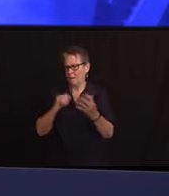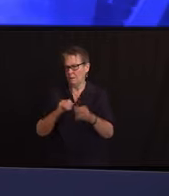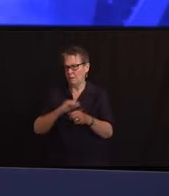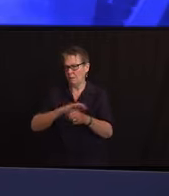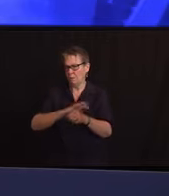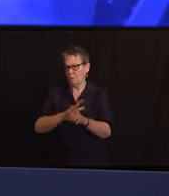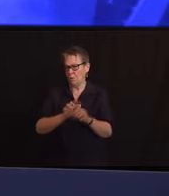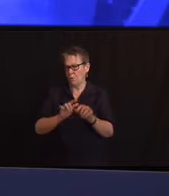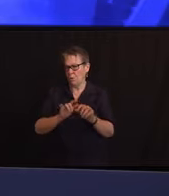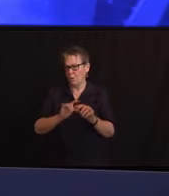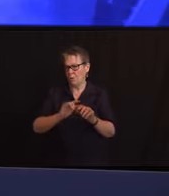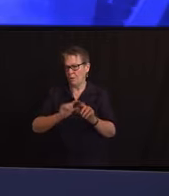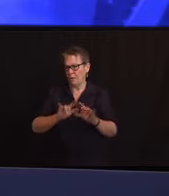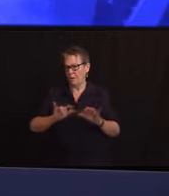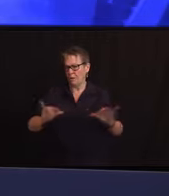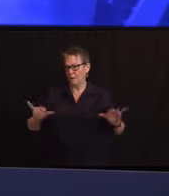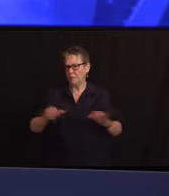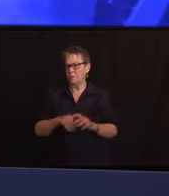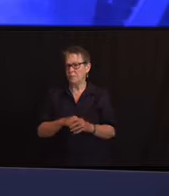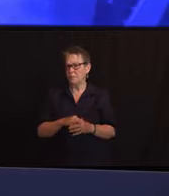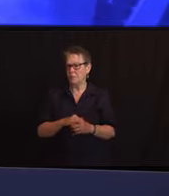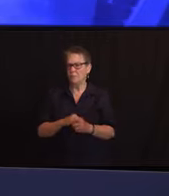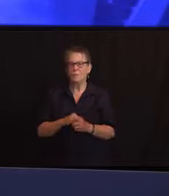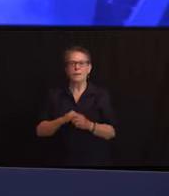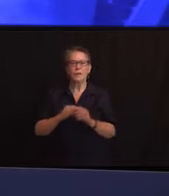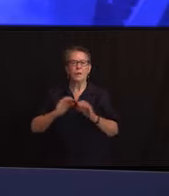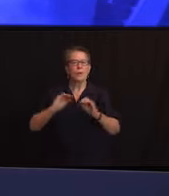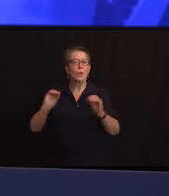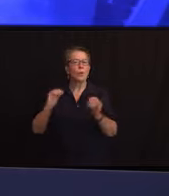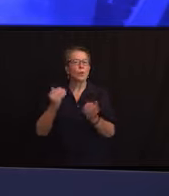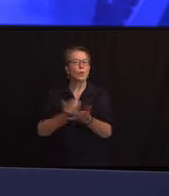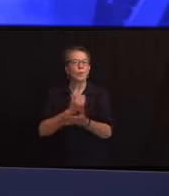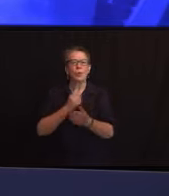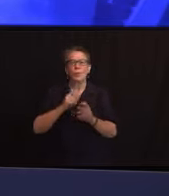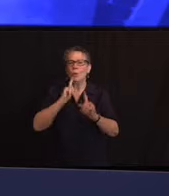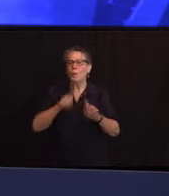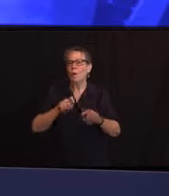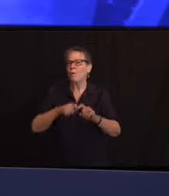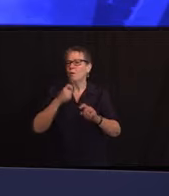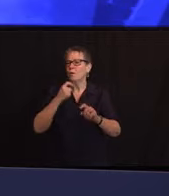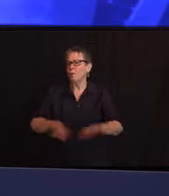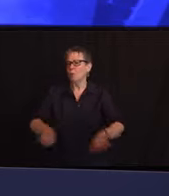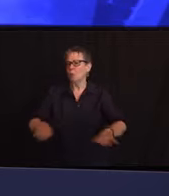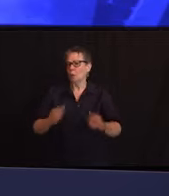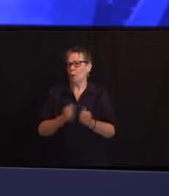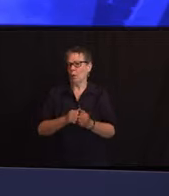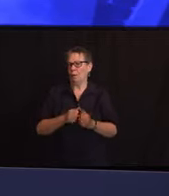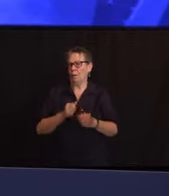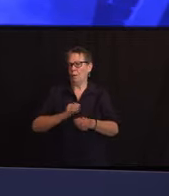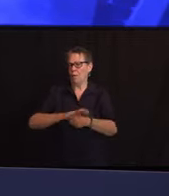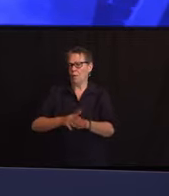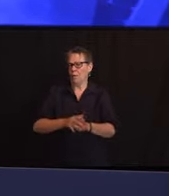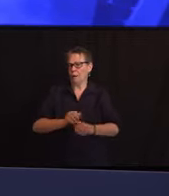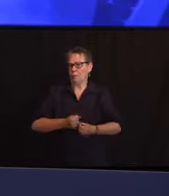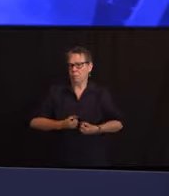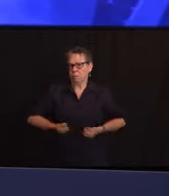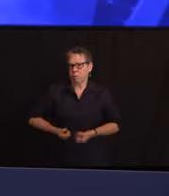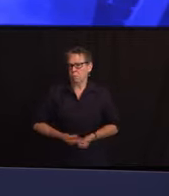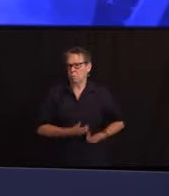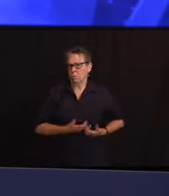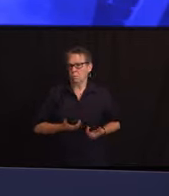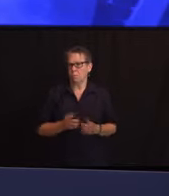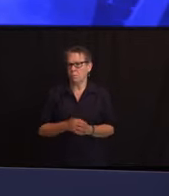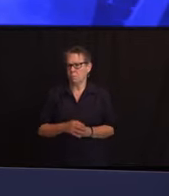Thankfully, there are no new reports of multisystem inflammatory syndrome in children. We have a cumulative case count of 116 in our